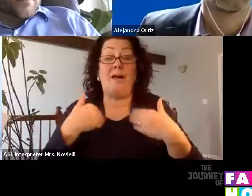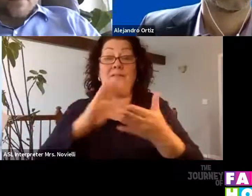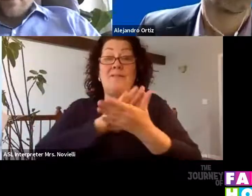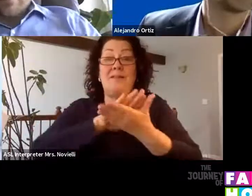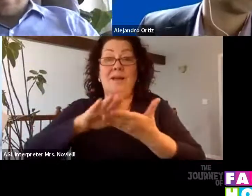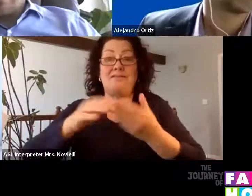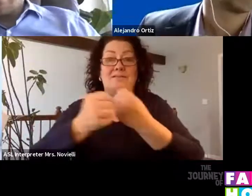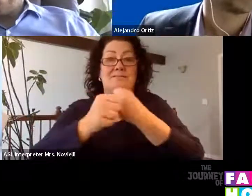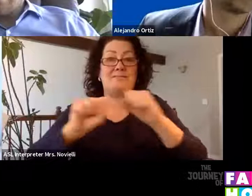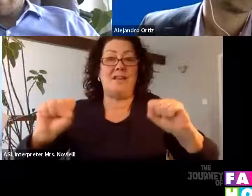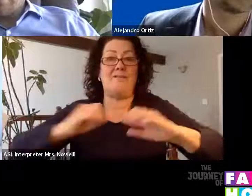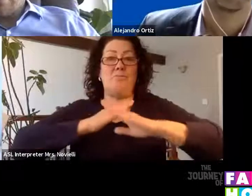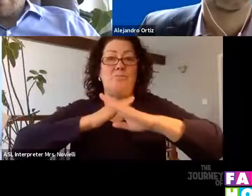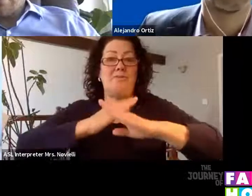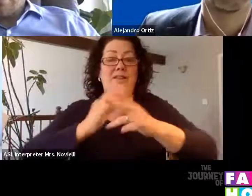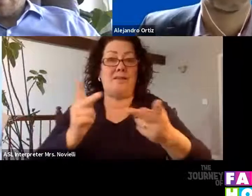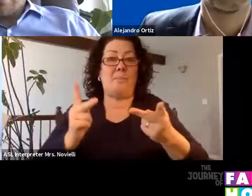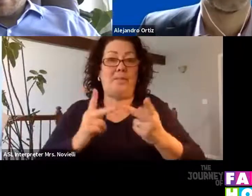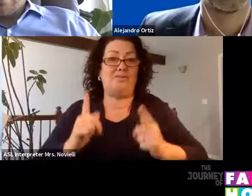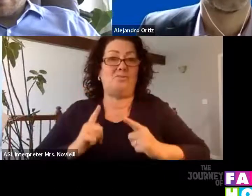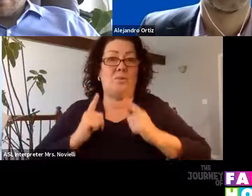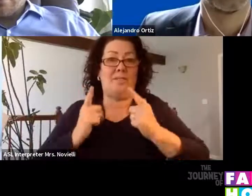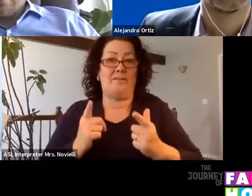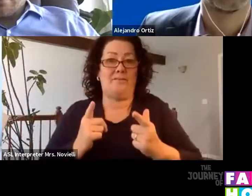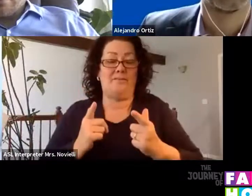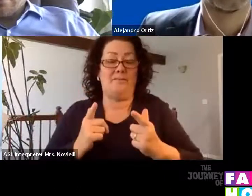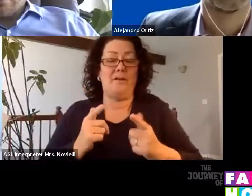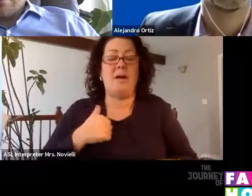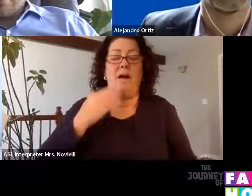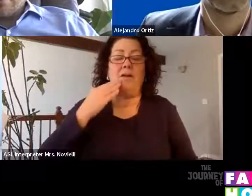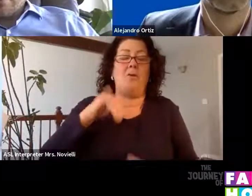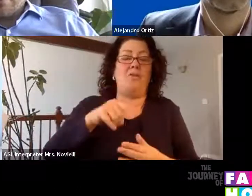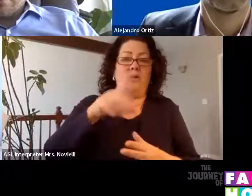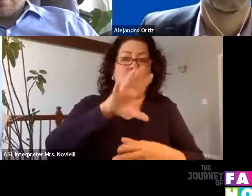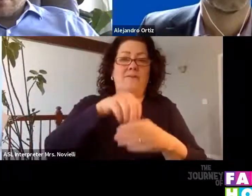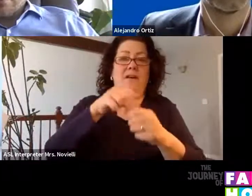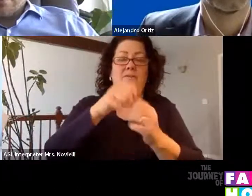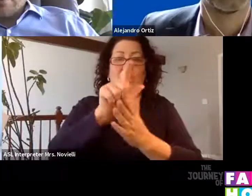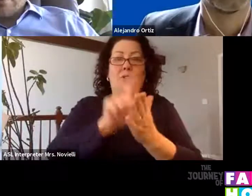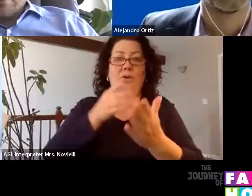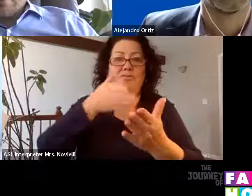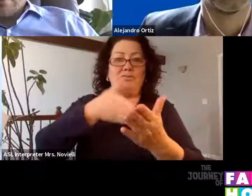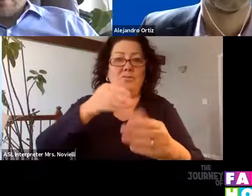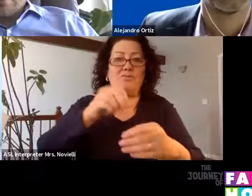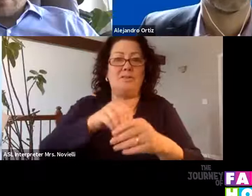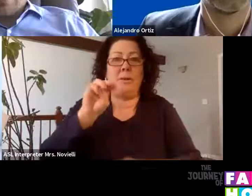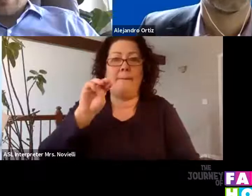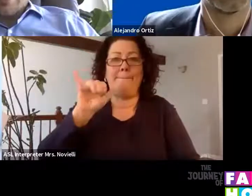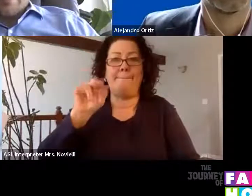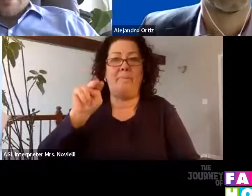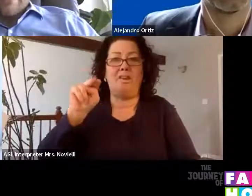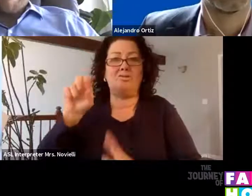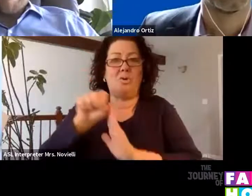and protective place to live in. And so I know that you've been involved in litigation in Minnesota and maybe elsewhere, kind of looking